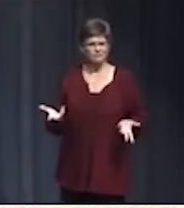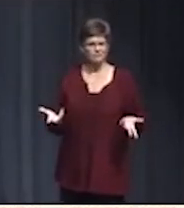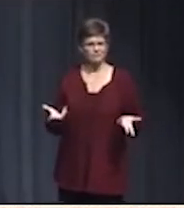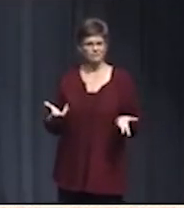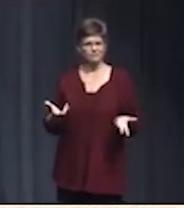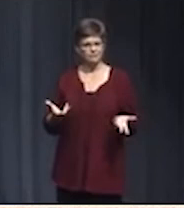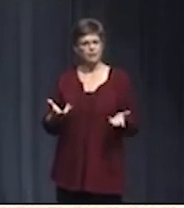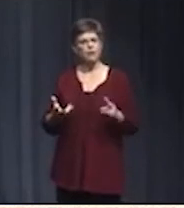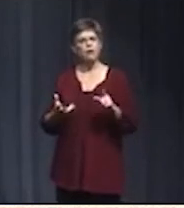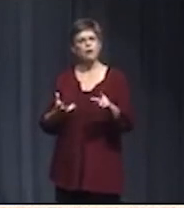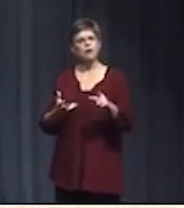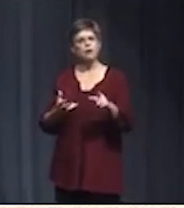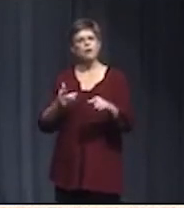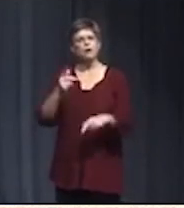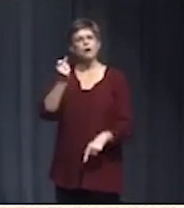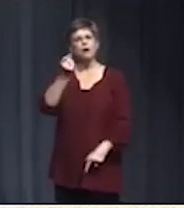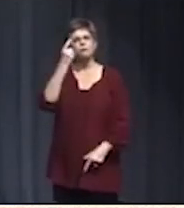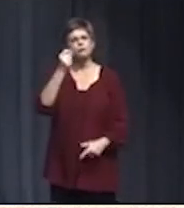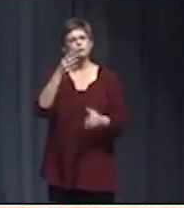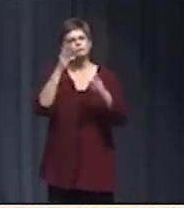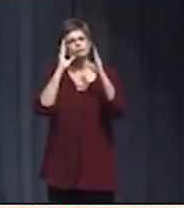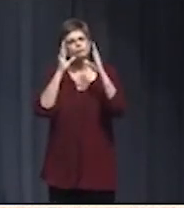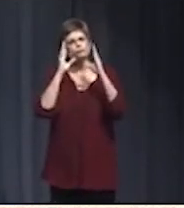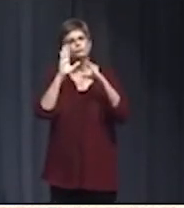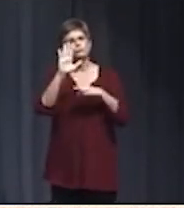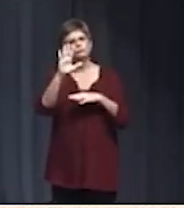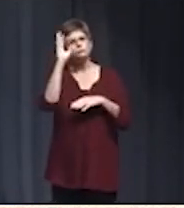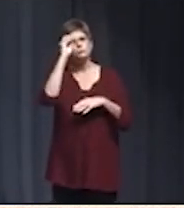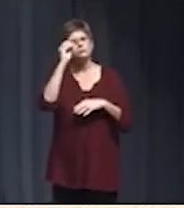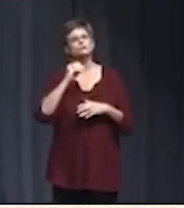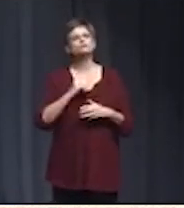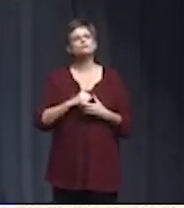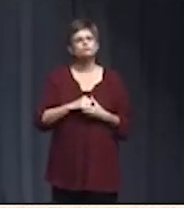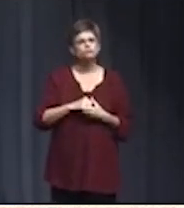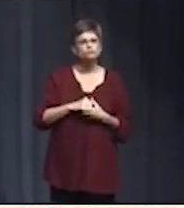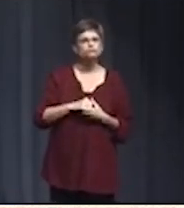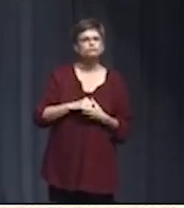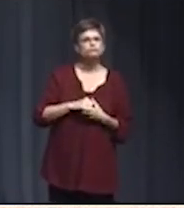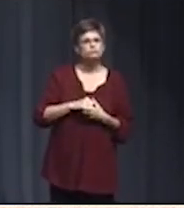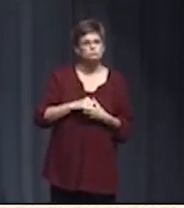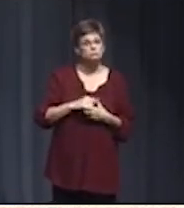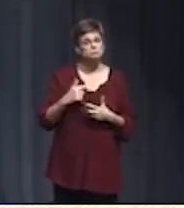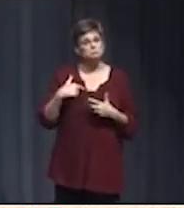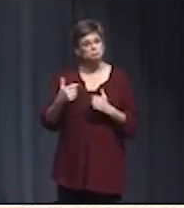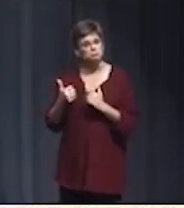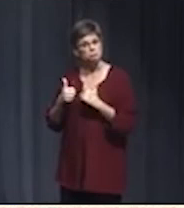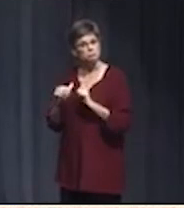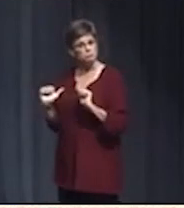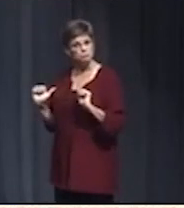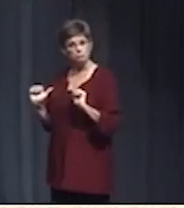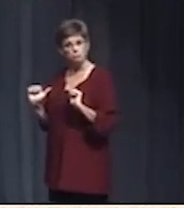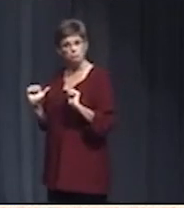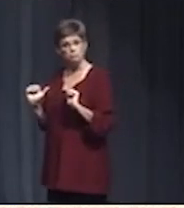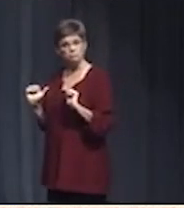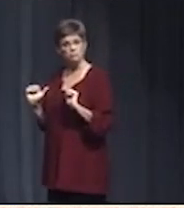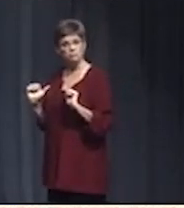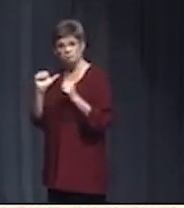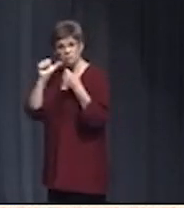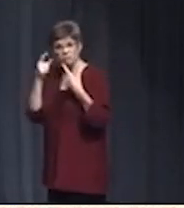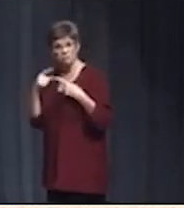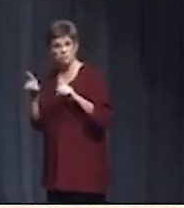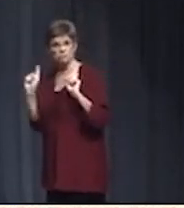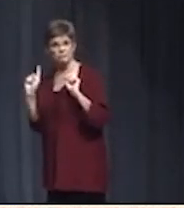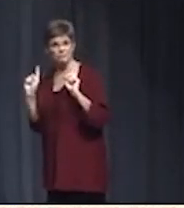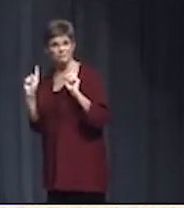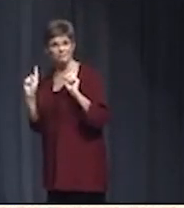Give him consideration. Give his thoughts consideration. And think in mind, too. You could always try it, and if it doesn't work, you've still